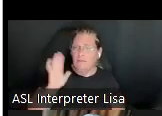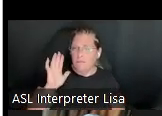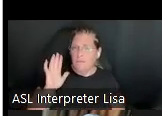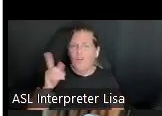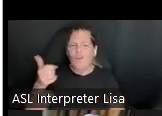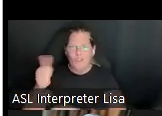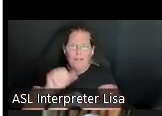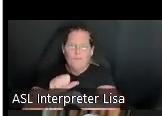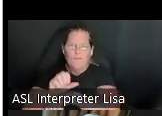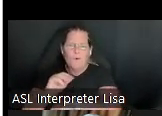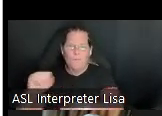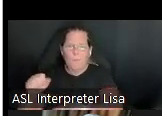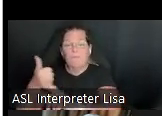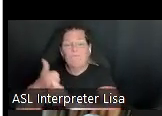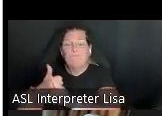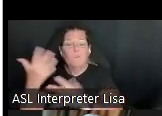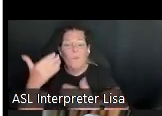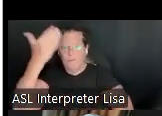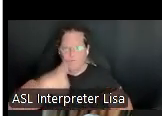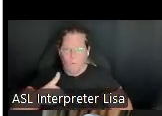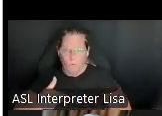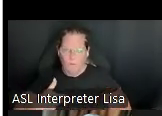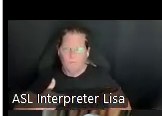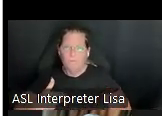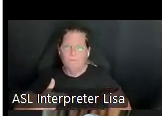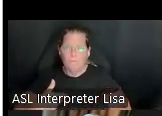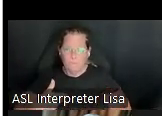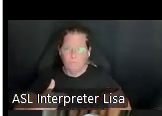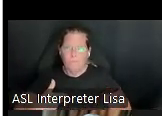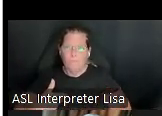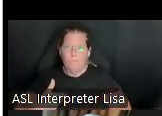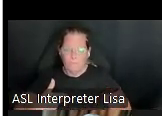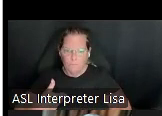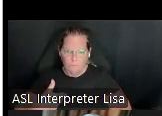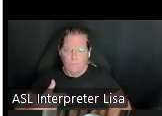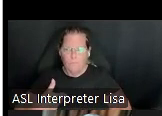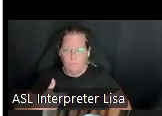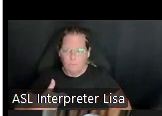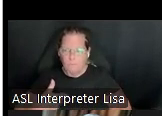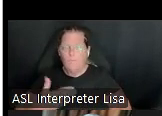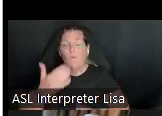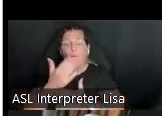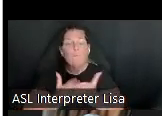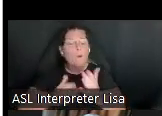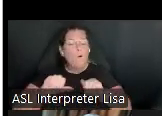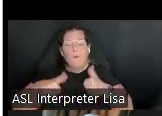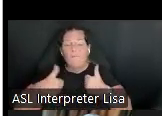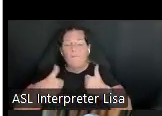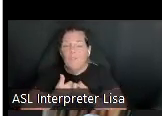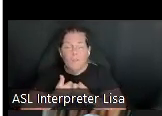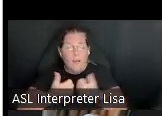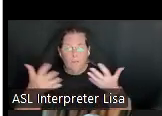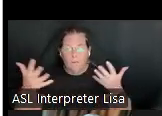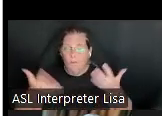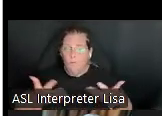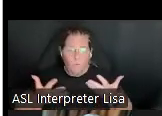She had a stroke. She also, part of the difficulty that we faced was for her to